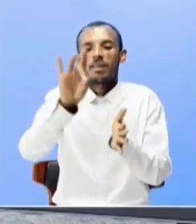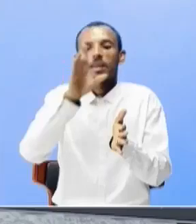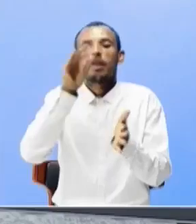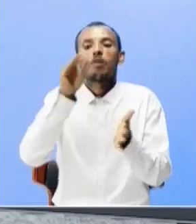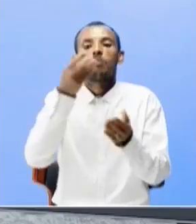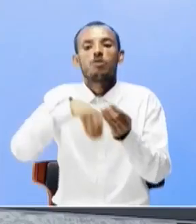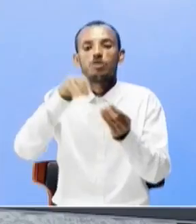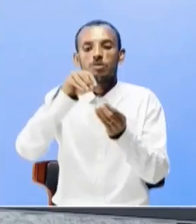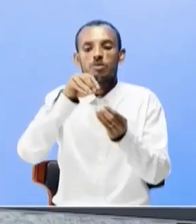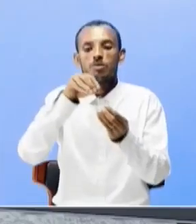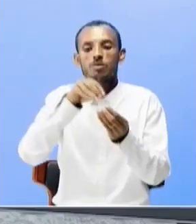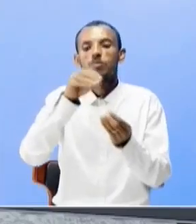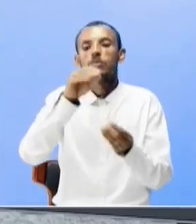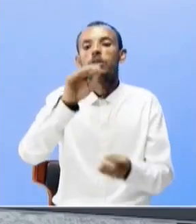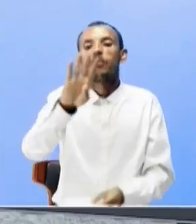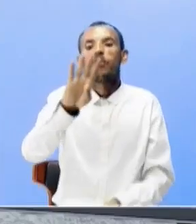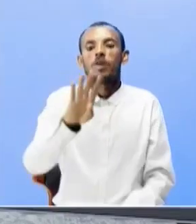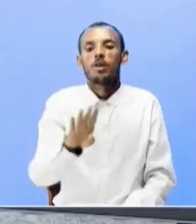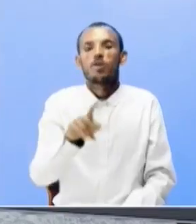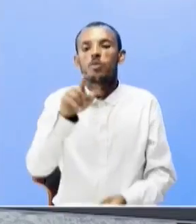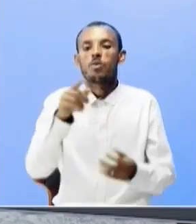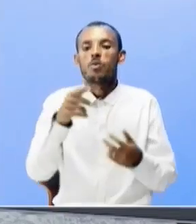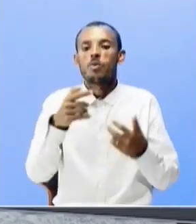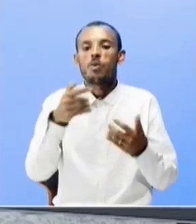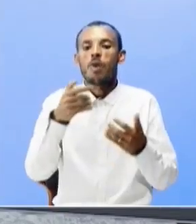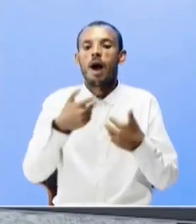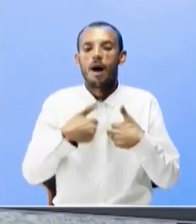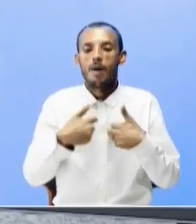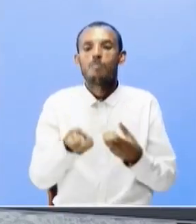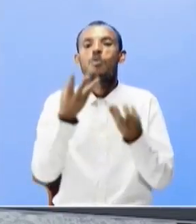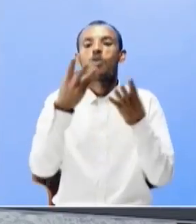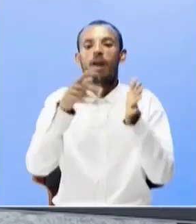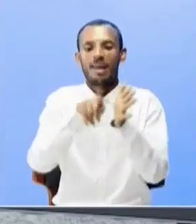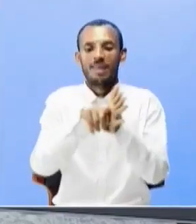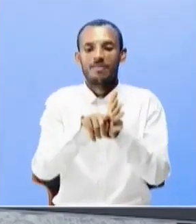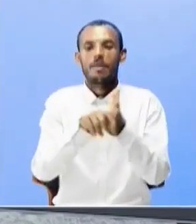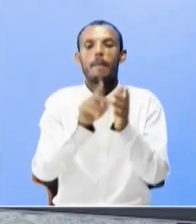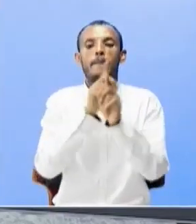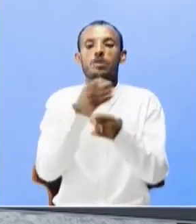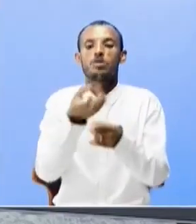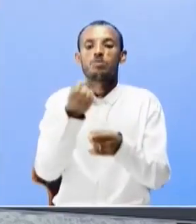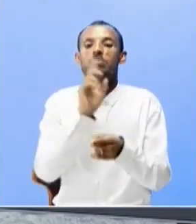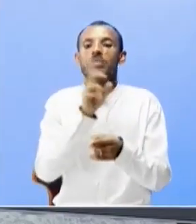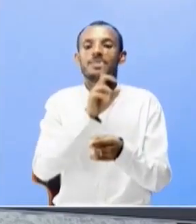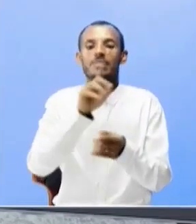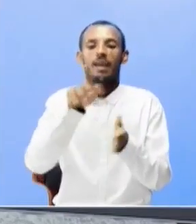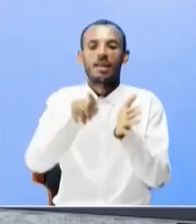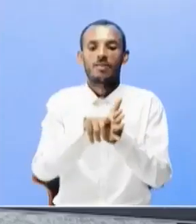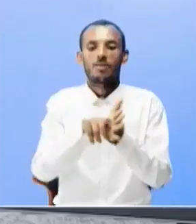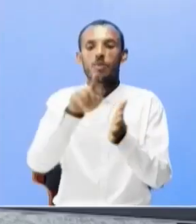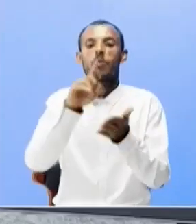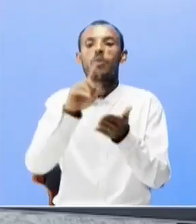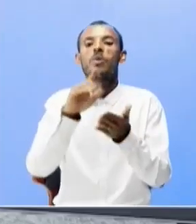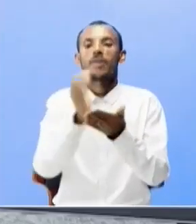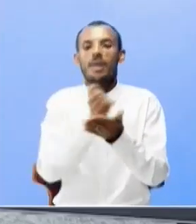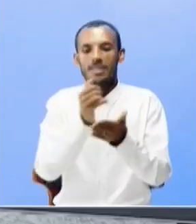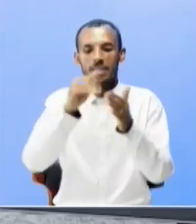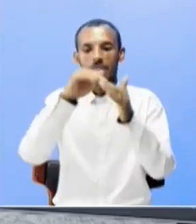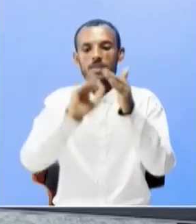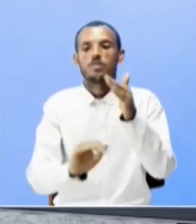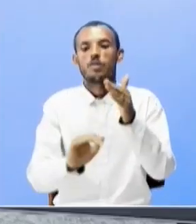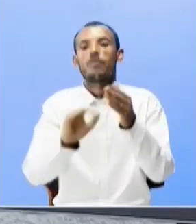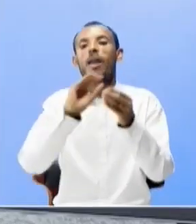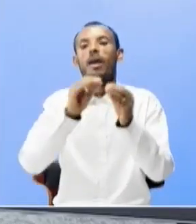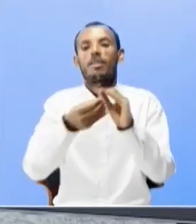4, you have more negatives. The result will be negative, and then you take the difference of the numbers 8 and